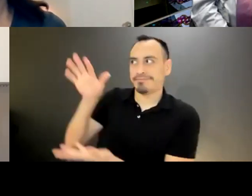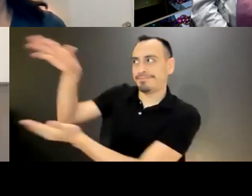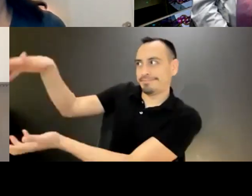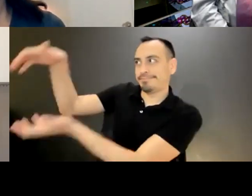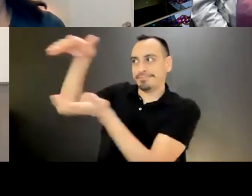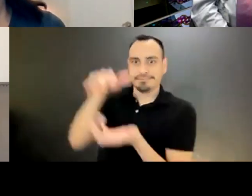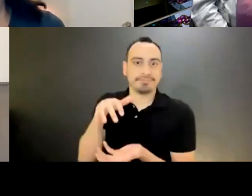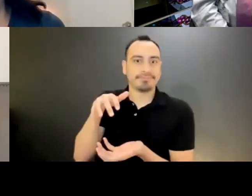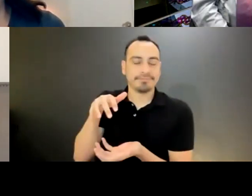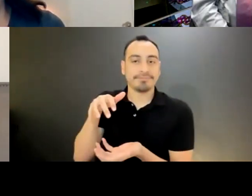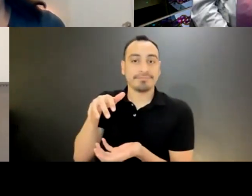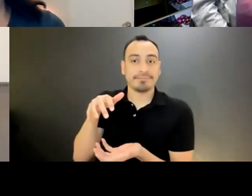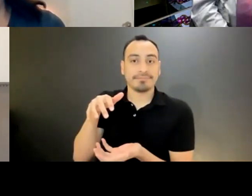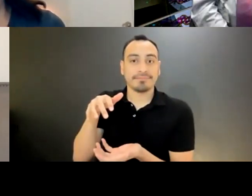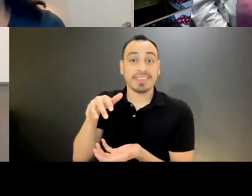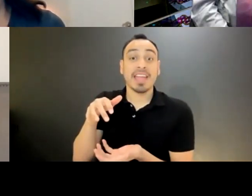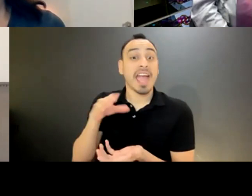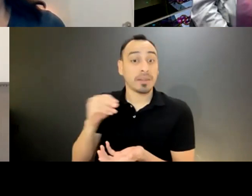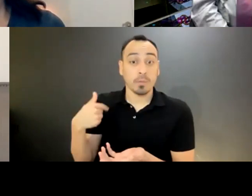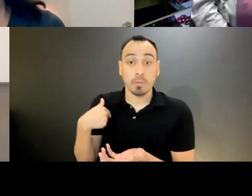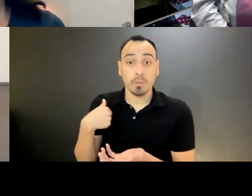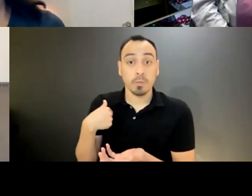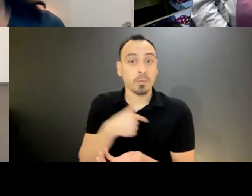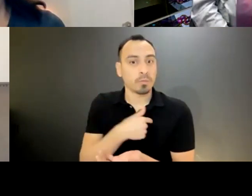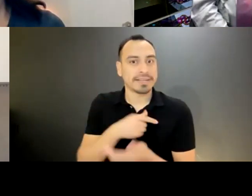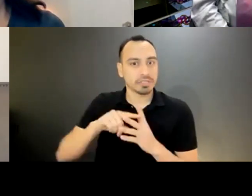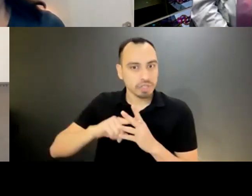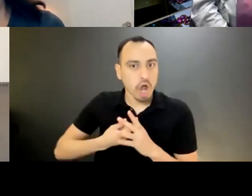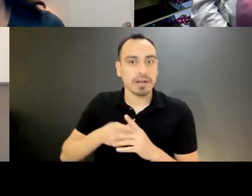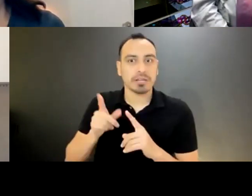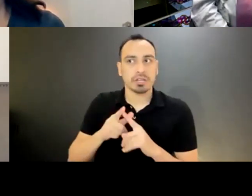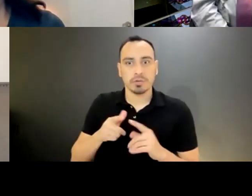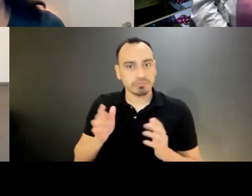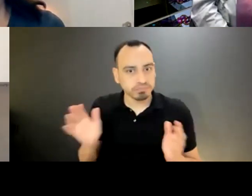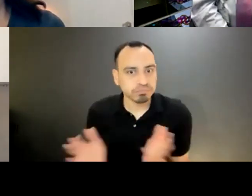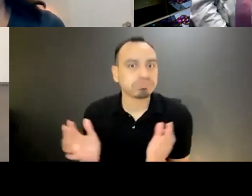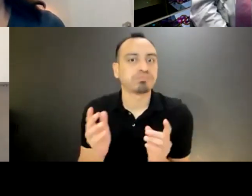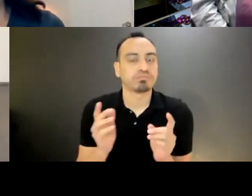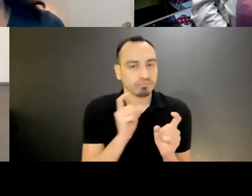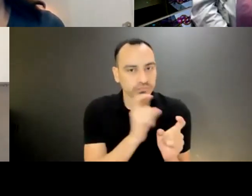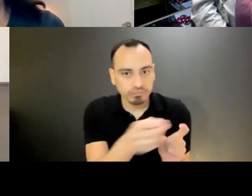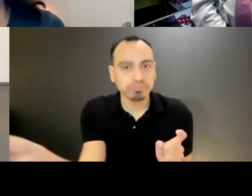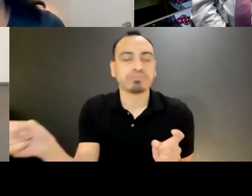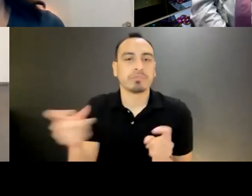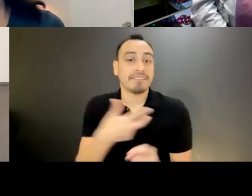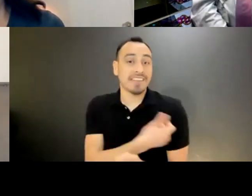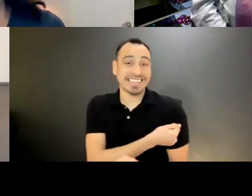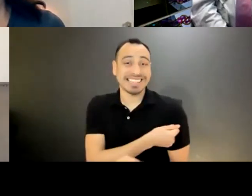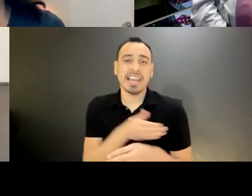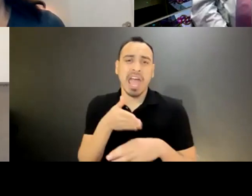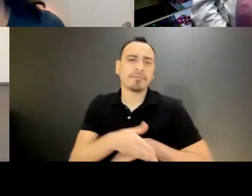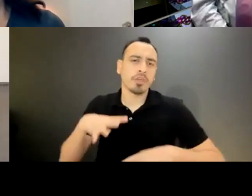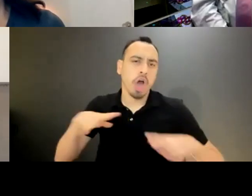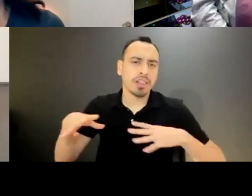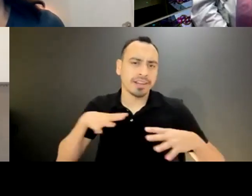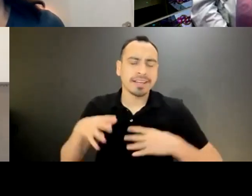our greatest push was after the holidays. And so right now, when you look at all the different